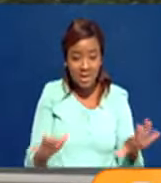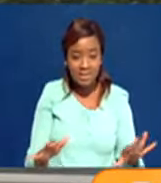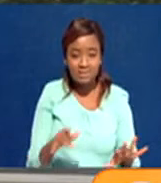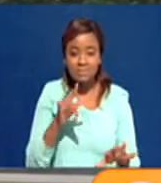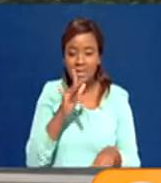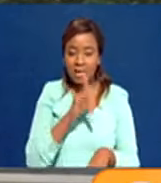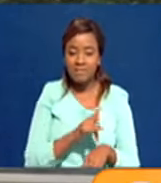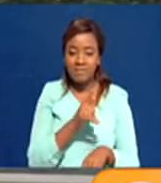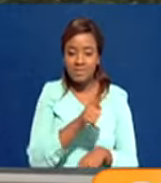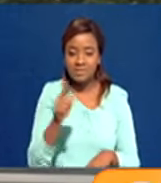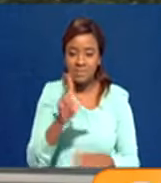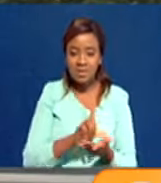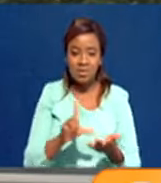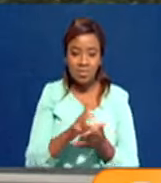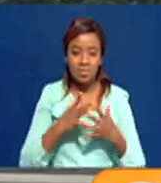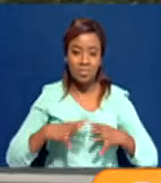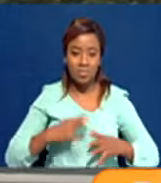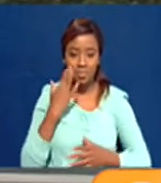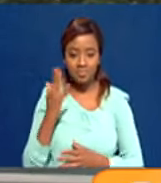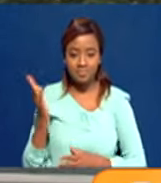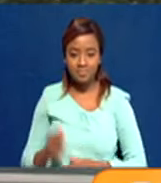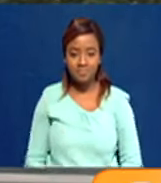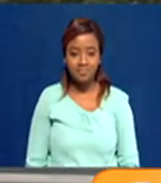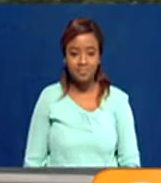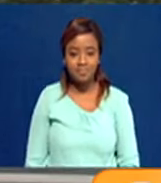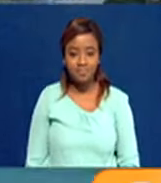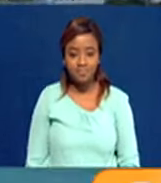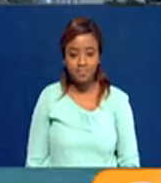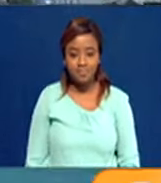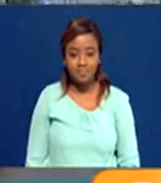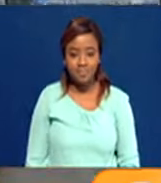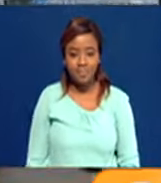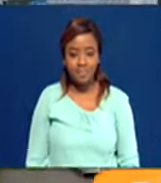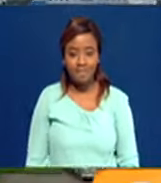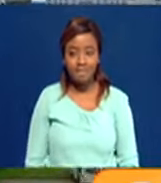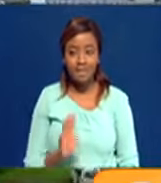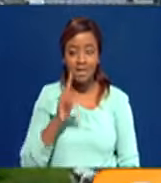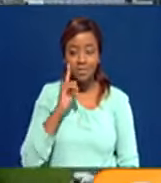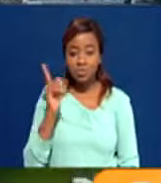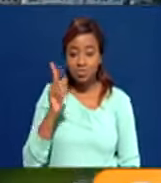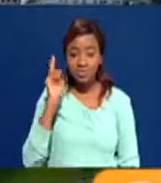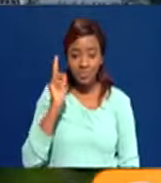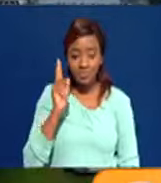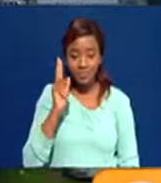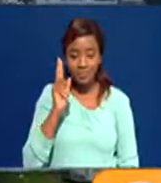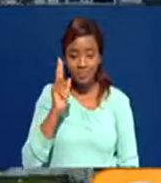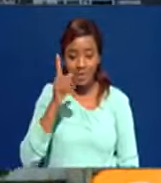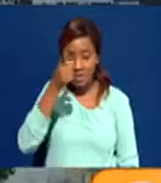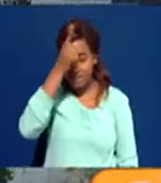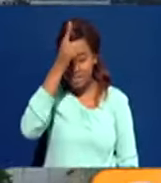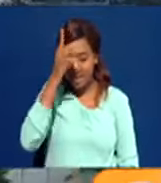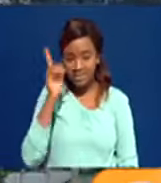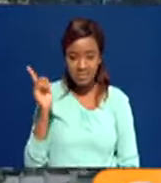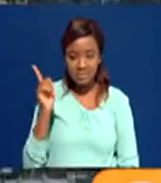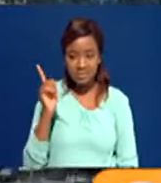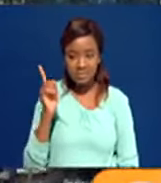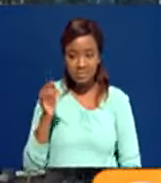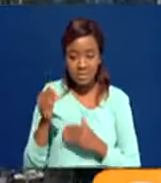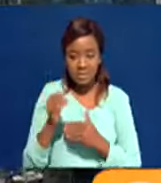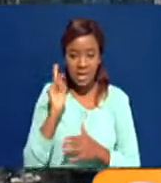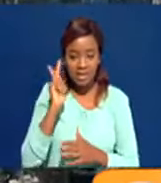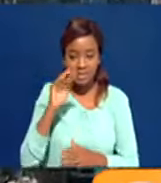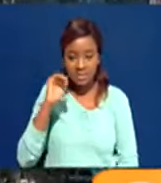local community. Here's our feature. Jago village lies a short 3 kilometers from the busy Kisii town. On this day